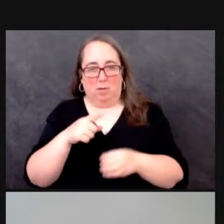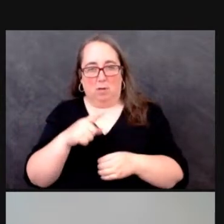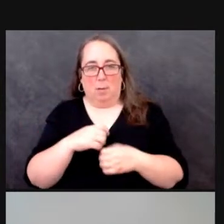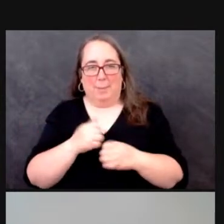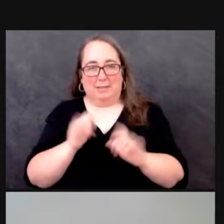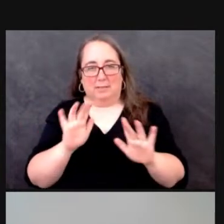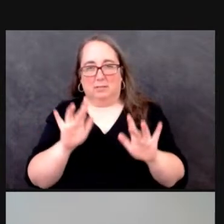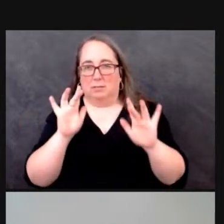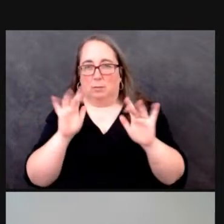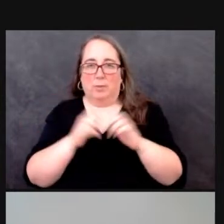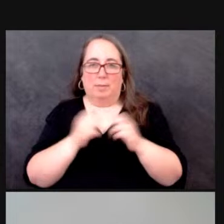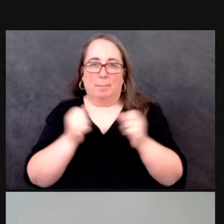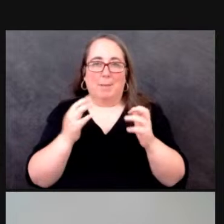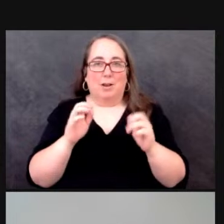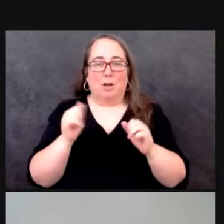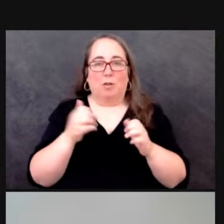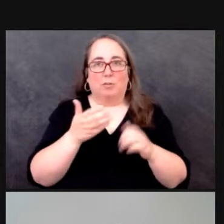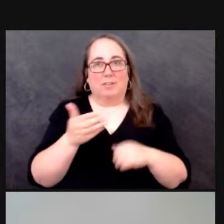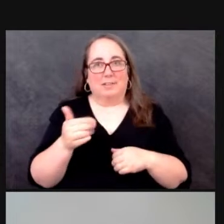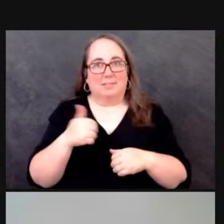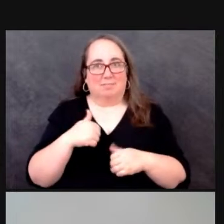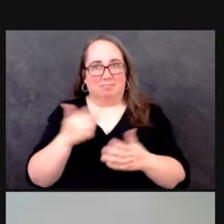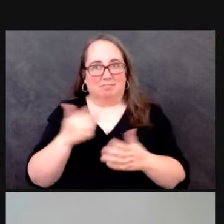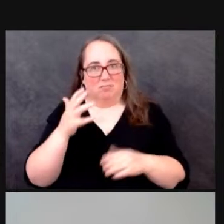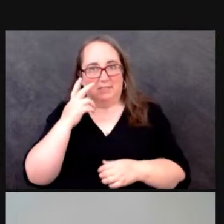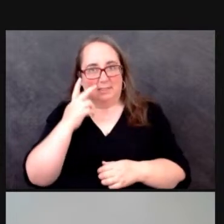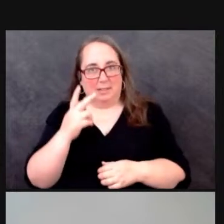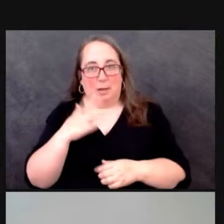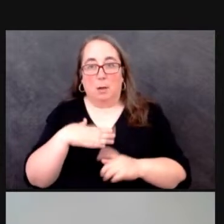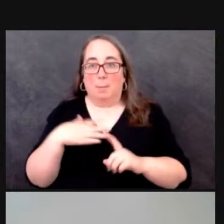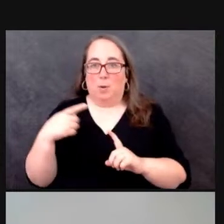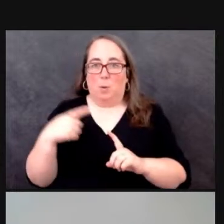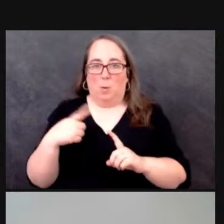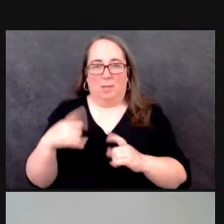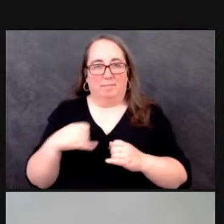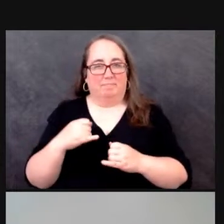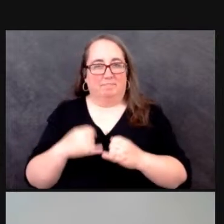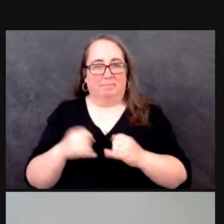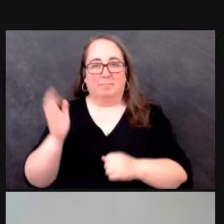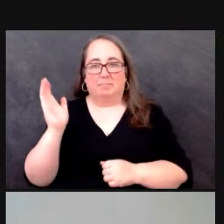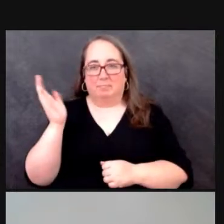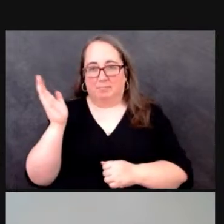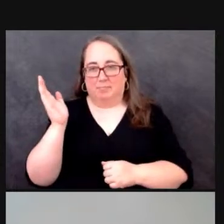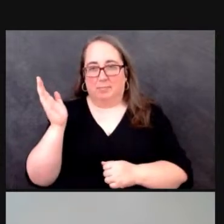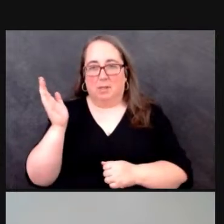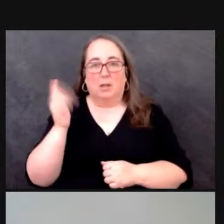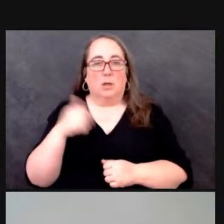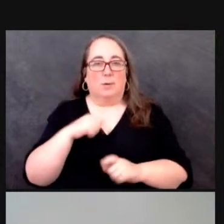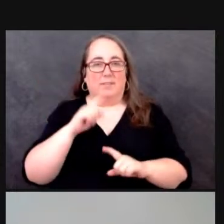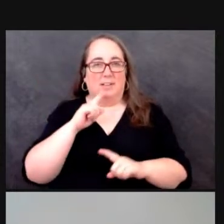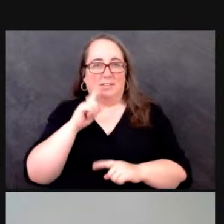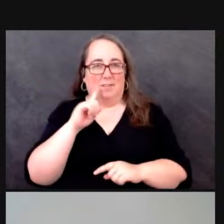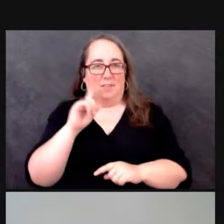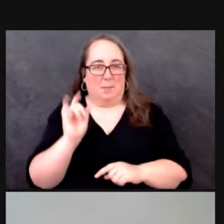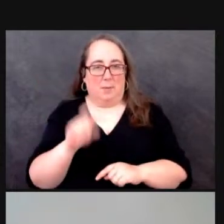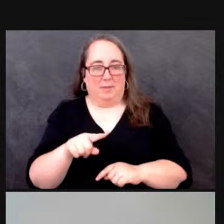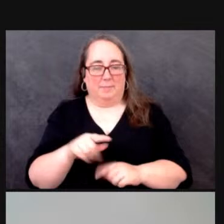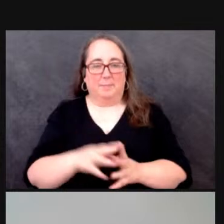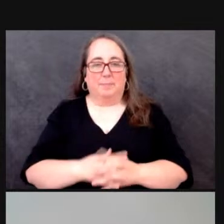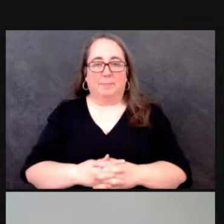out among the many other pieces I have seen? And my goal is that by the end of this presentation, you'll have an answer to that very